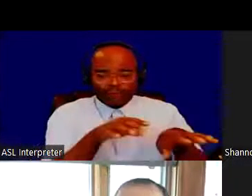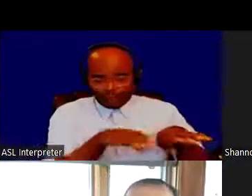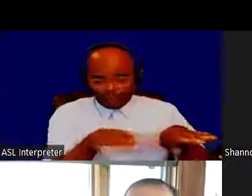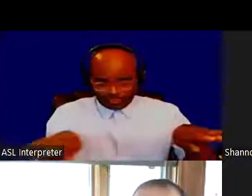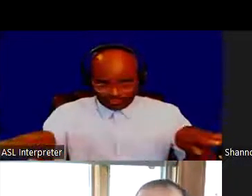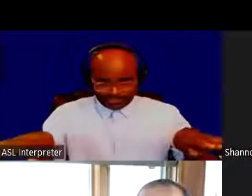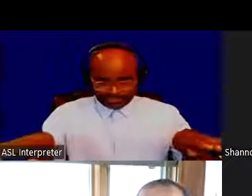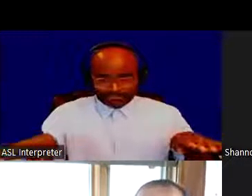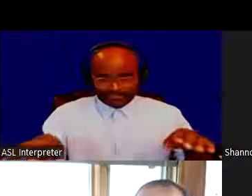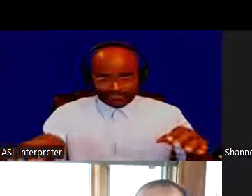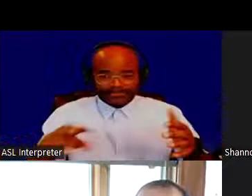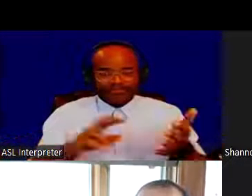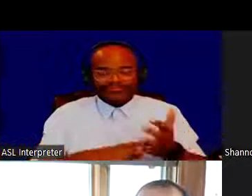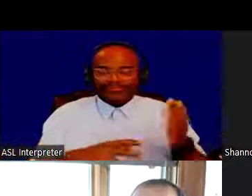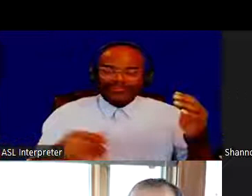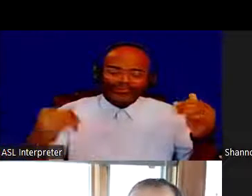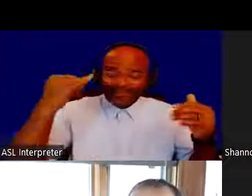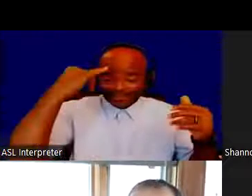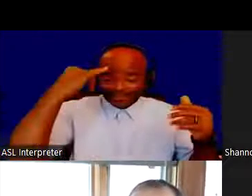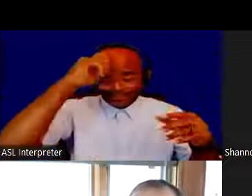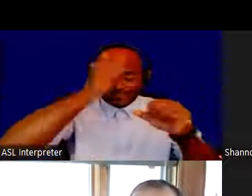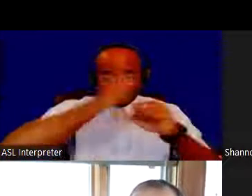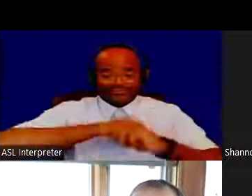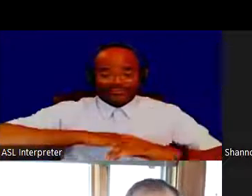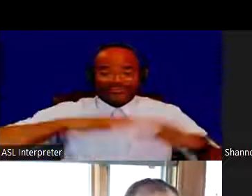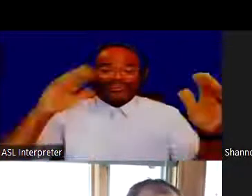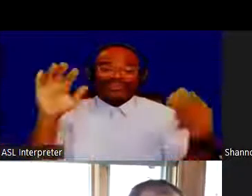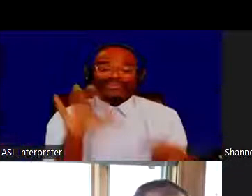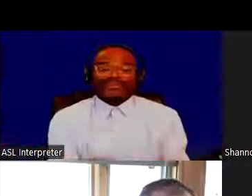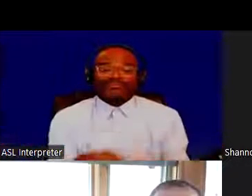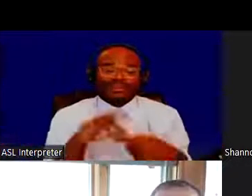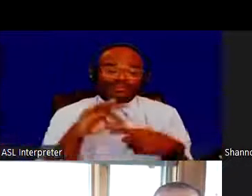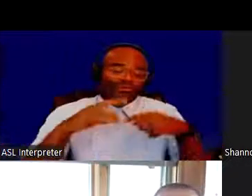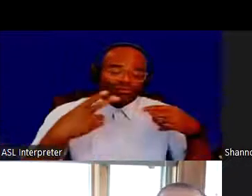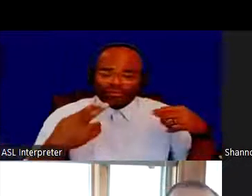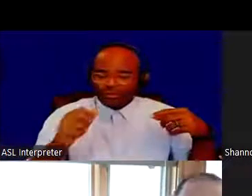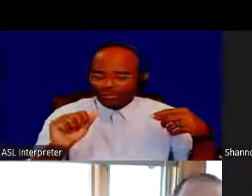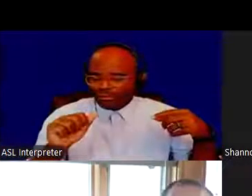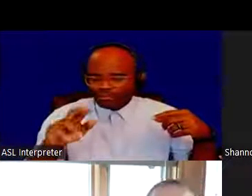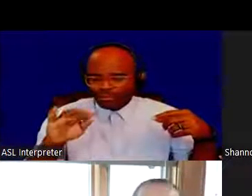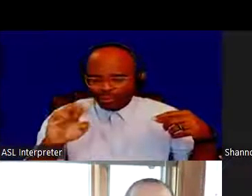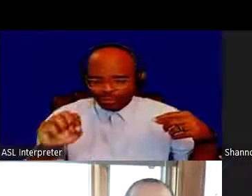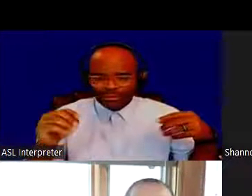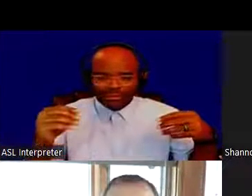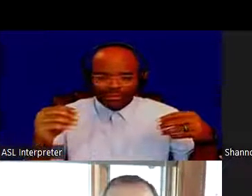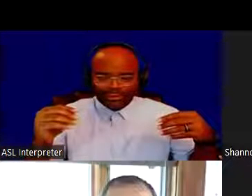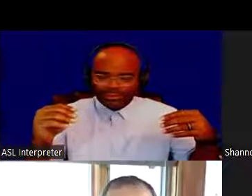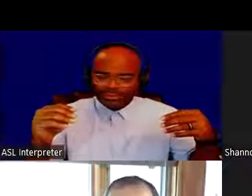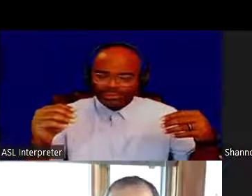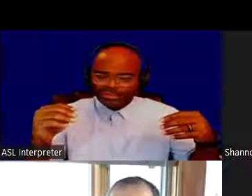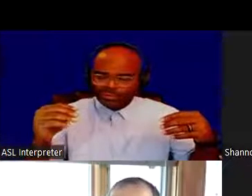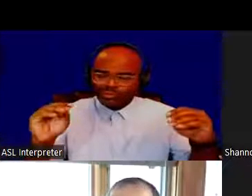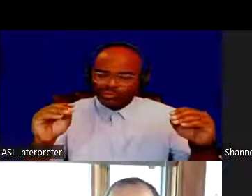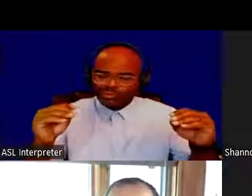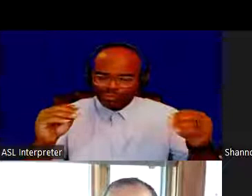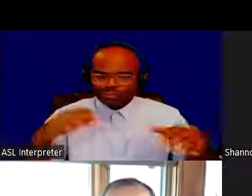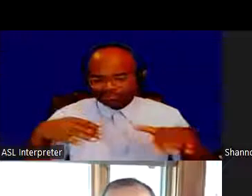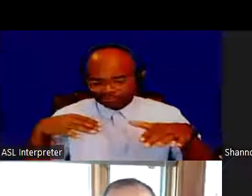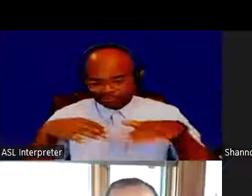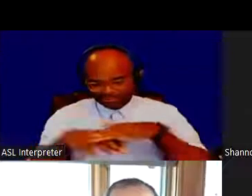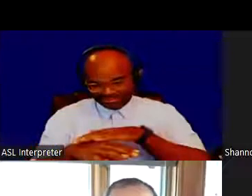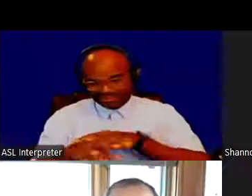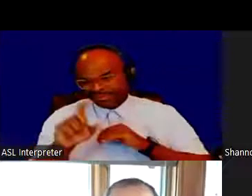a trip to an imaginary and special hardware store with Danielle, because we need some tools to work on this project.